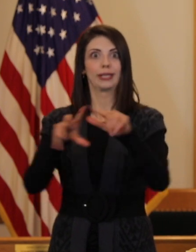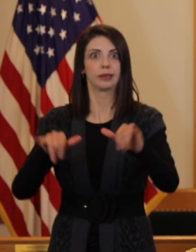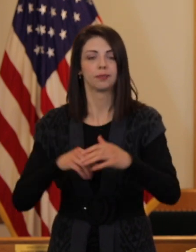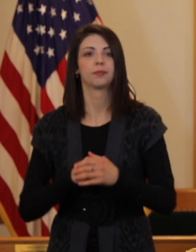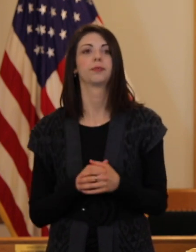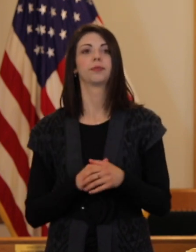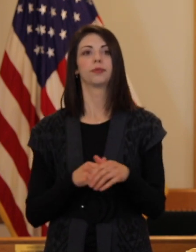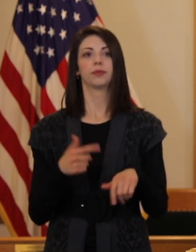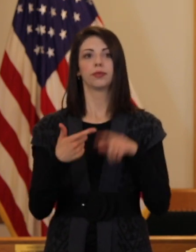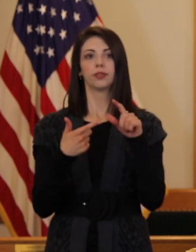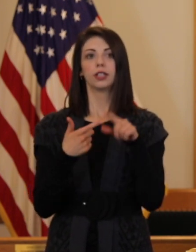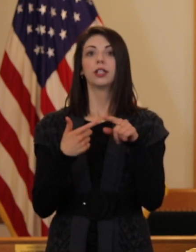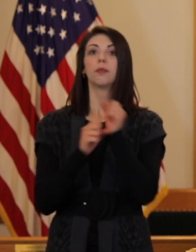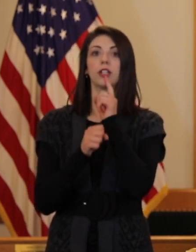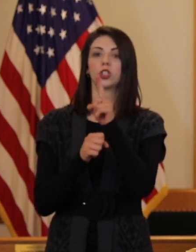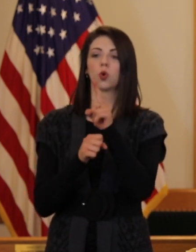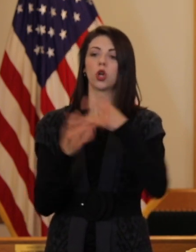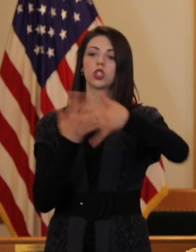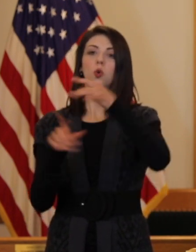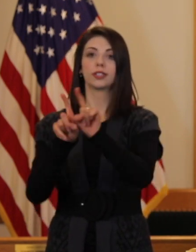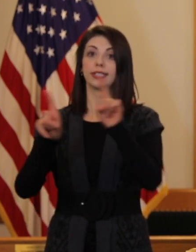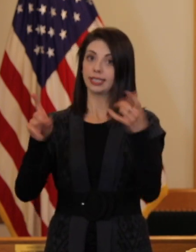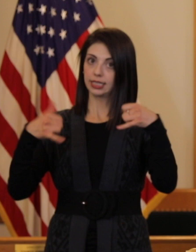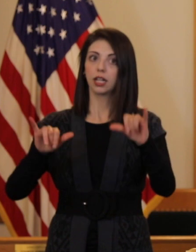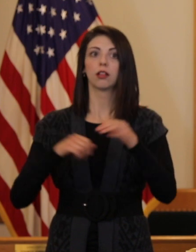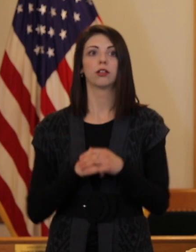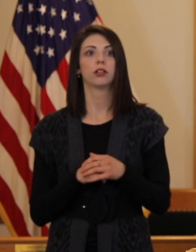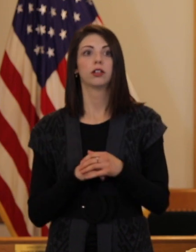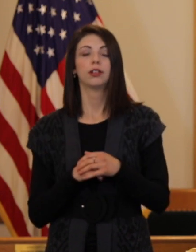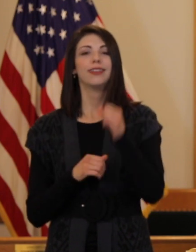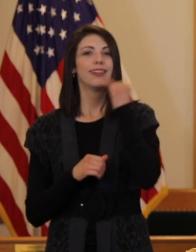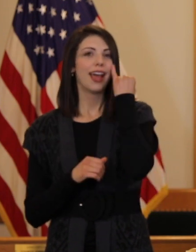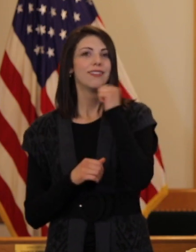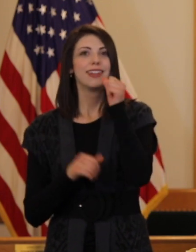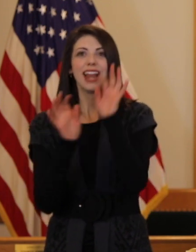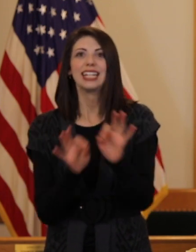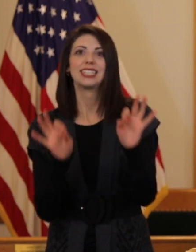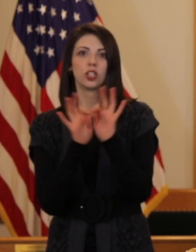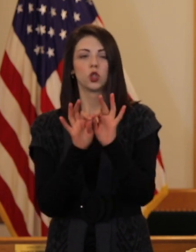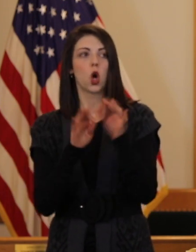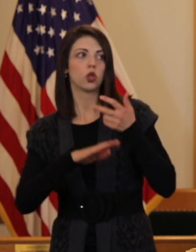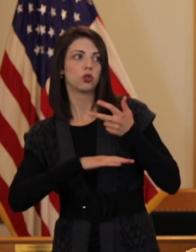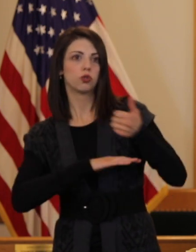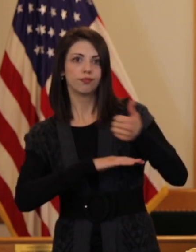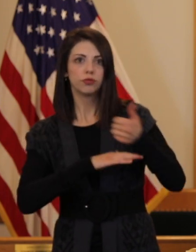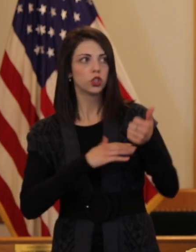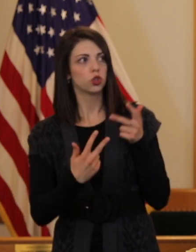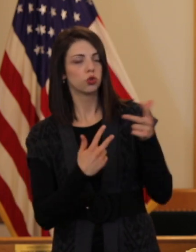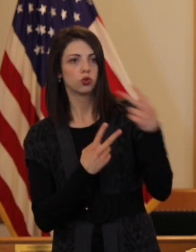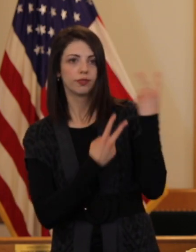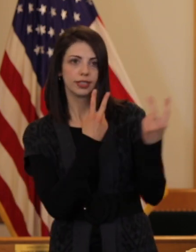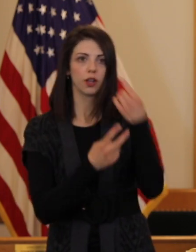Enact social distancing protocols. Restrict non-essential travel for employees. Require all employees